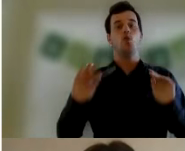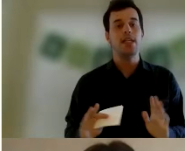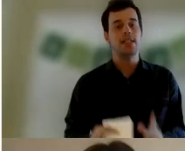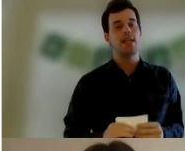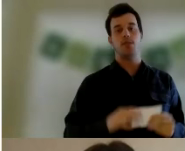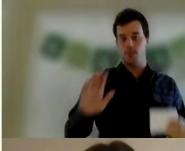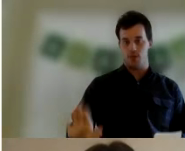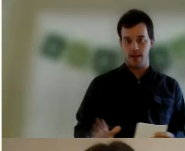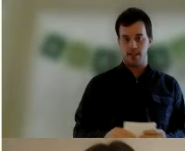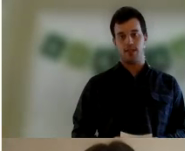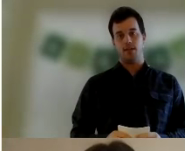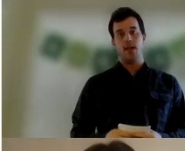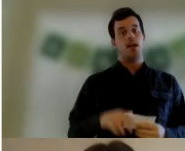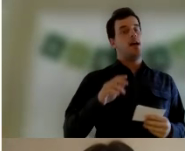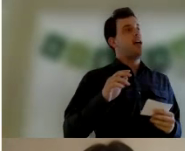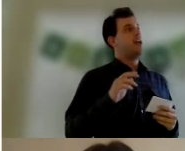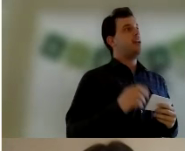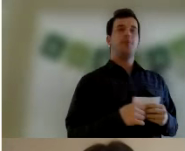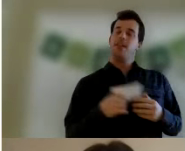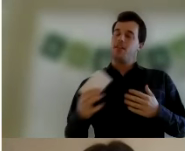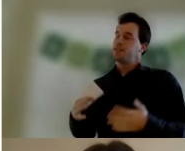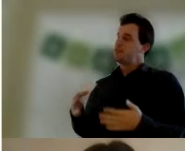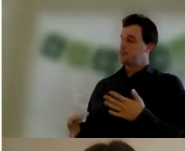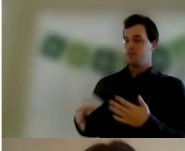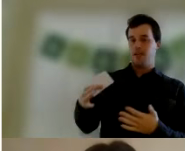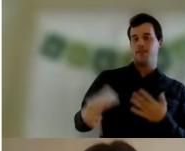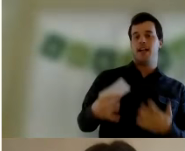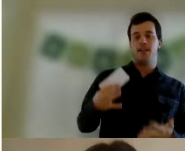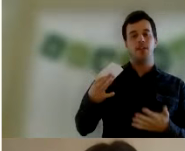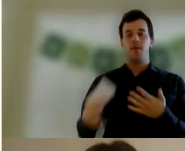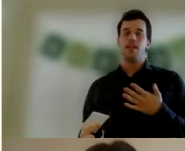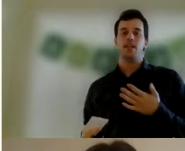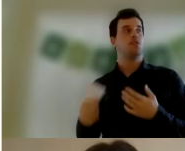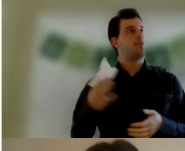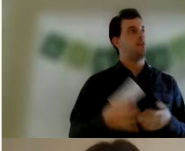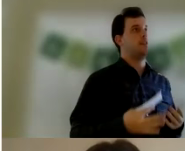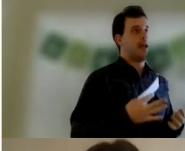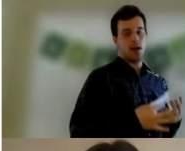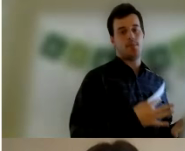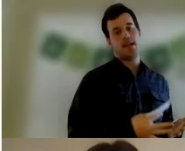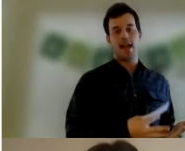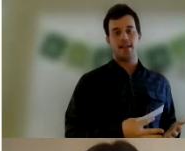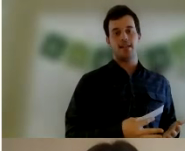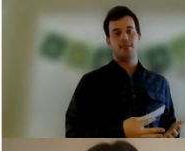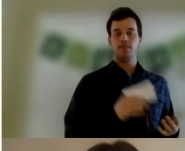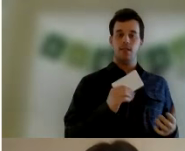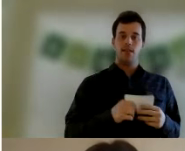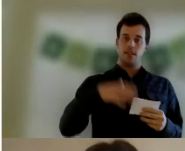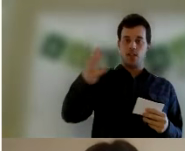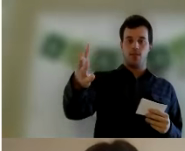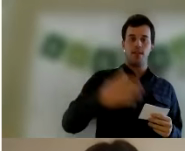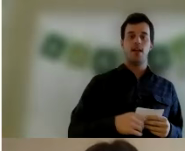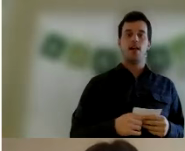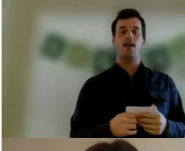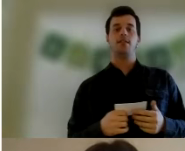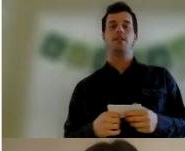gaps we see within the broadband sector. But there is also a divided opinions for the ARP Act.